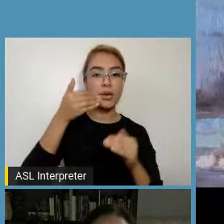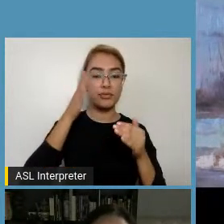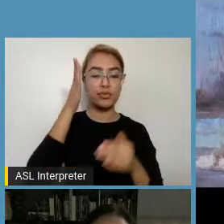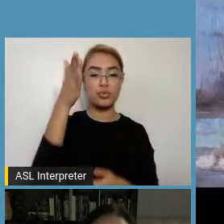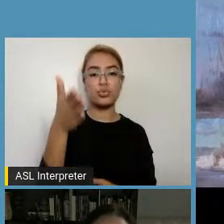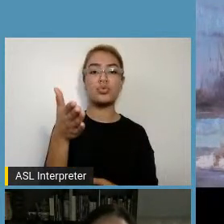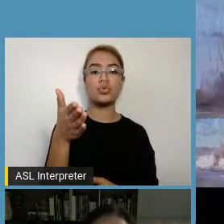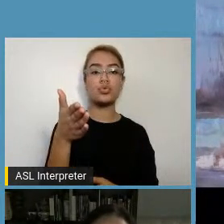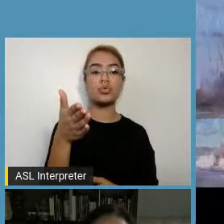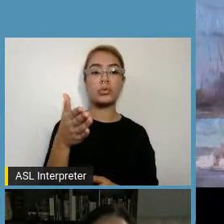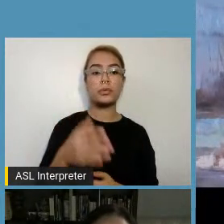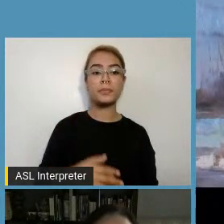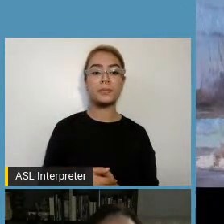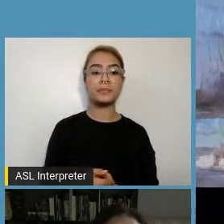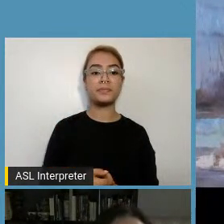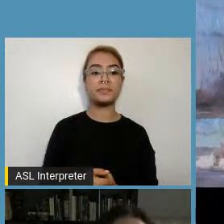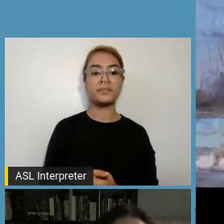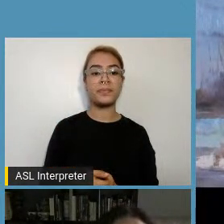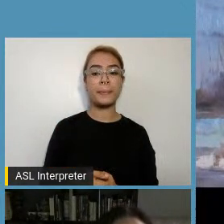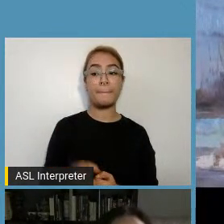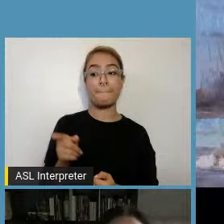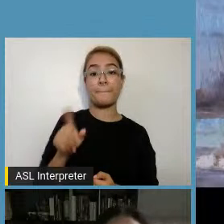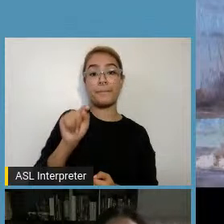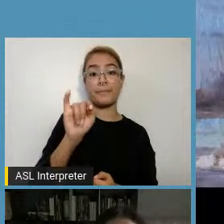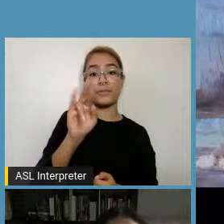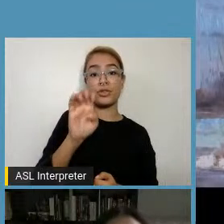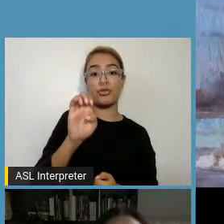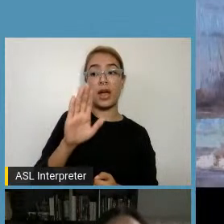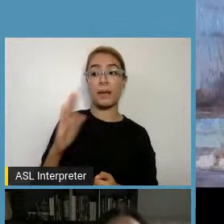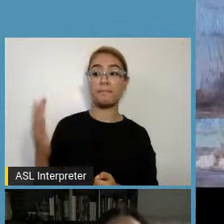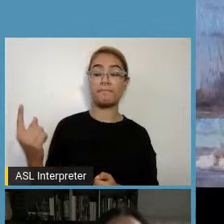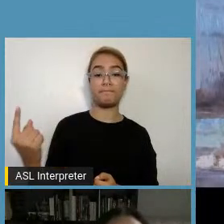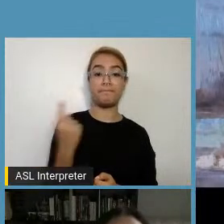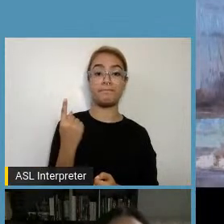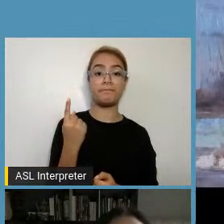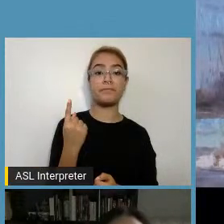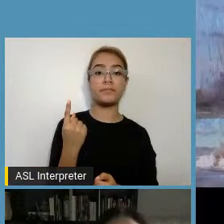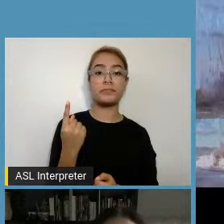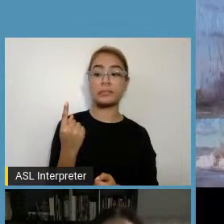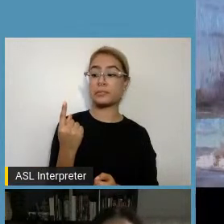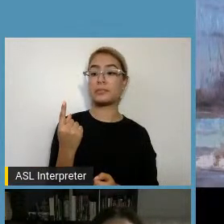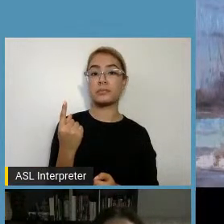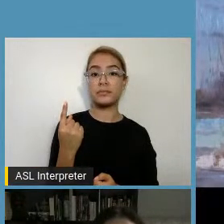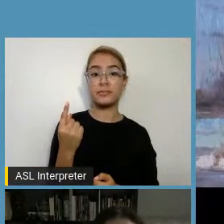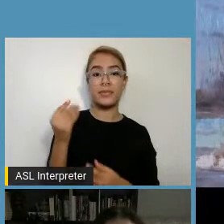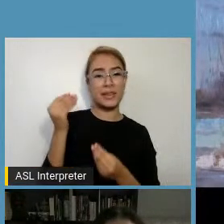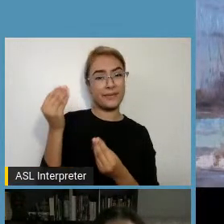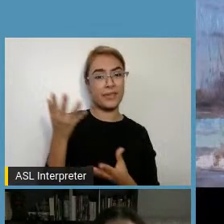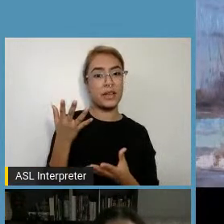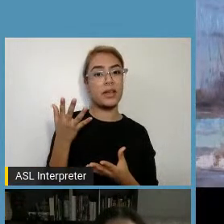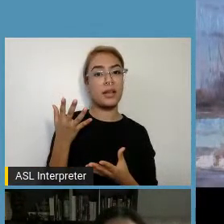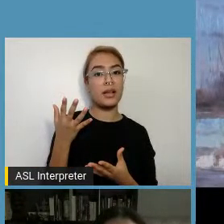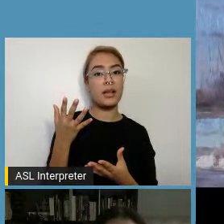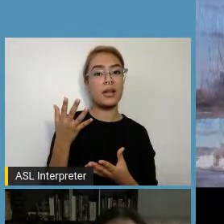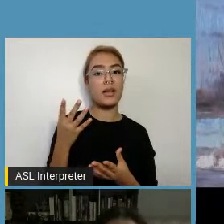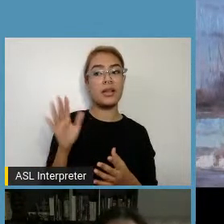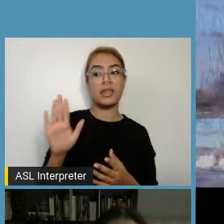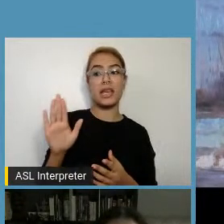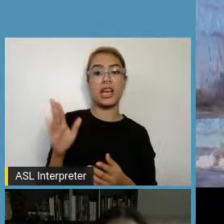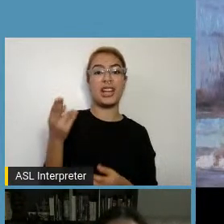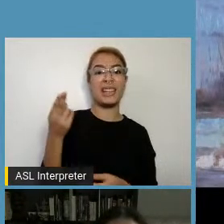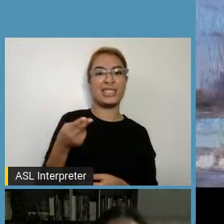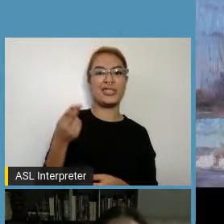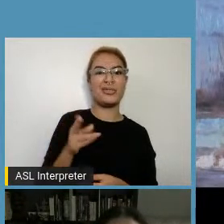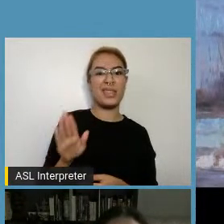As the Timpanogos Tribe had actually approached us and given us some of their histories that